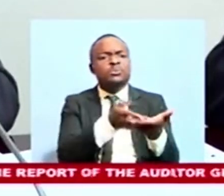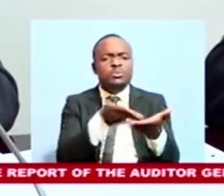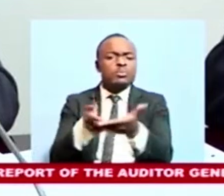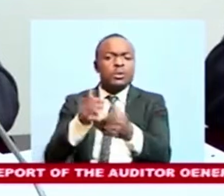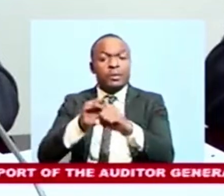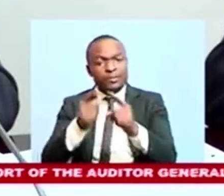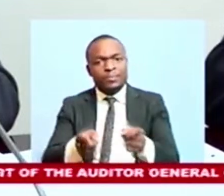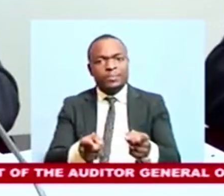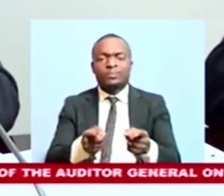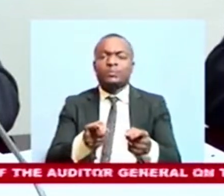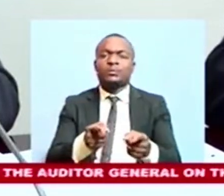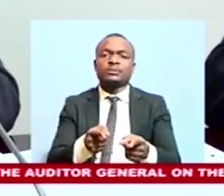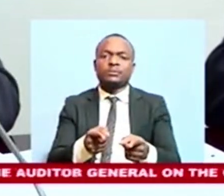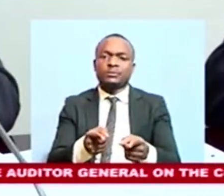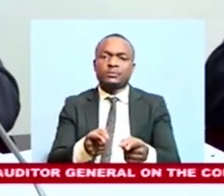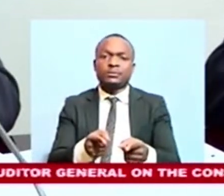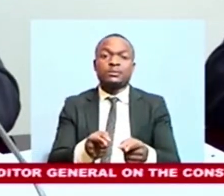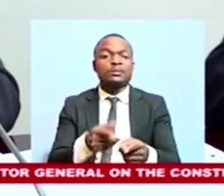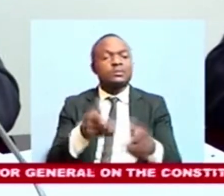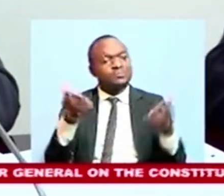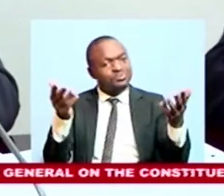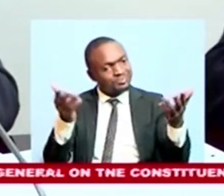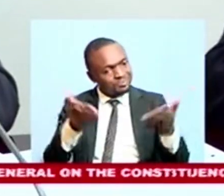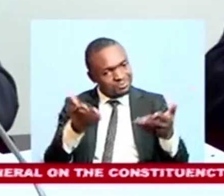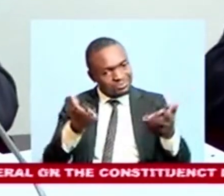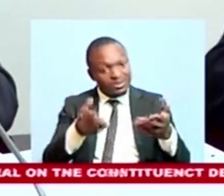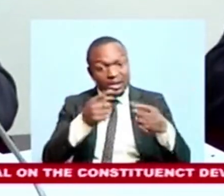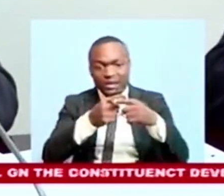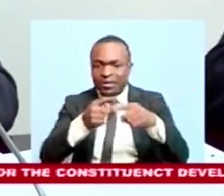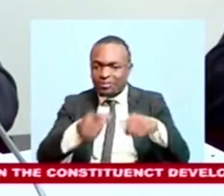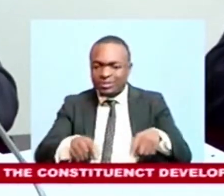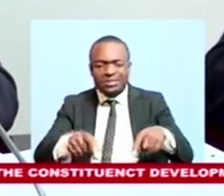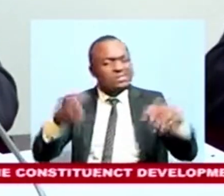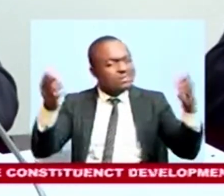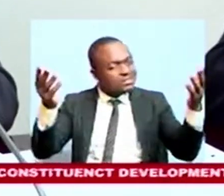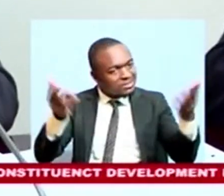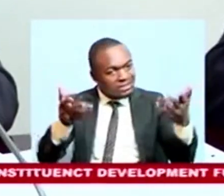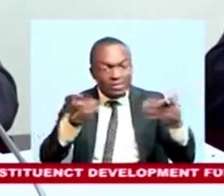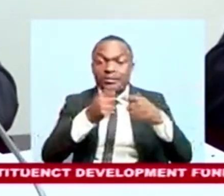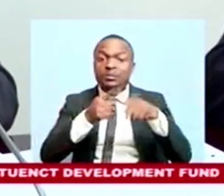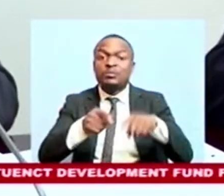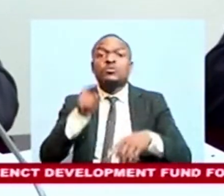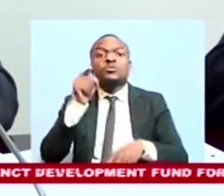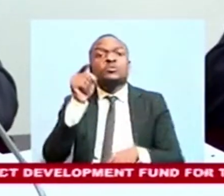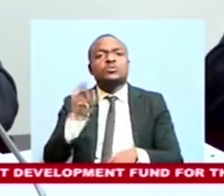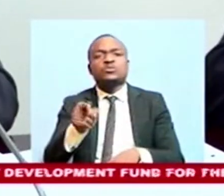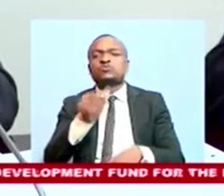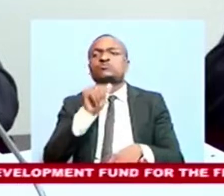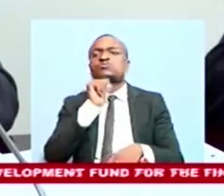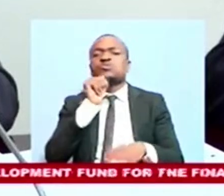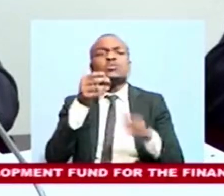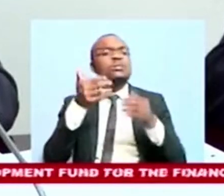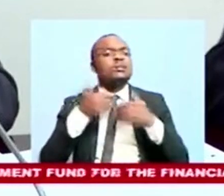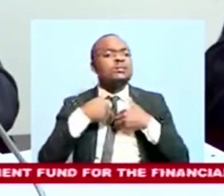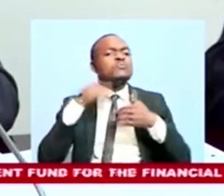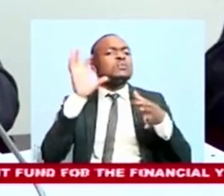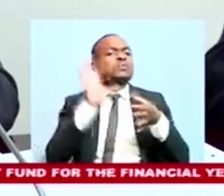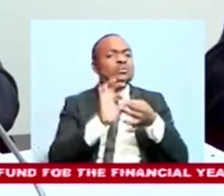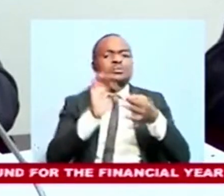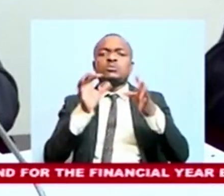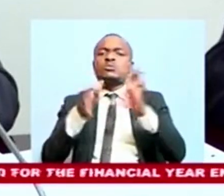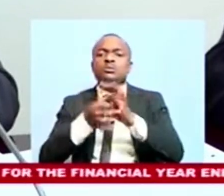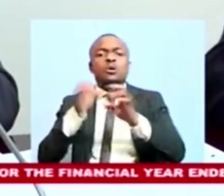at the end of the day, there is nothing on the ground, there is nothing happening because you have uncoordinated